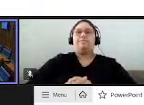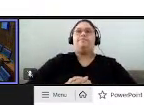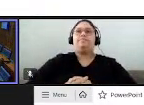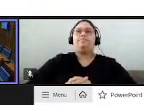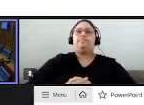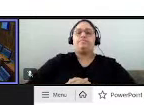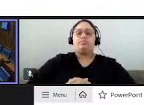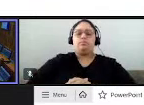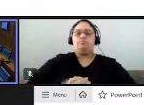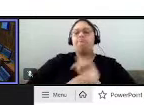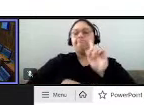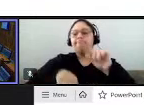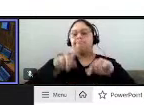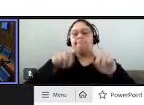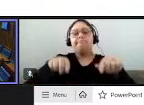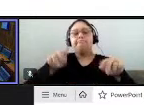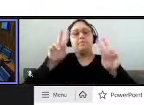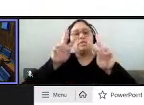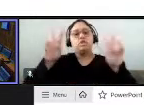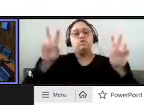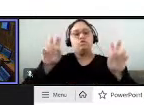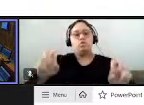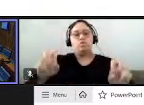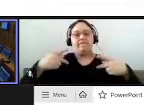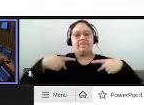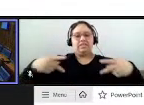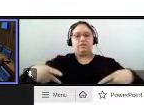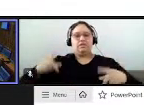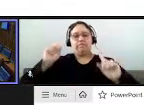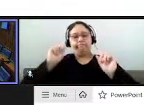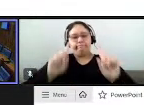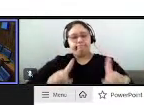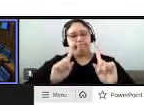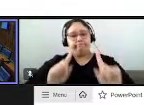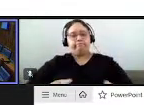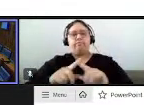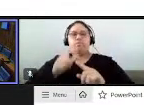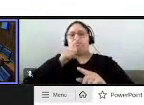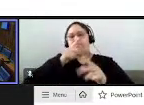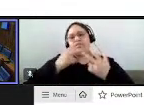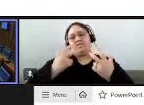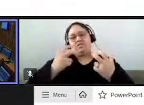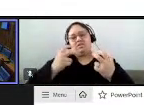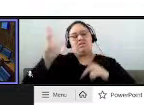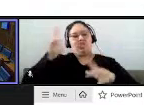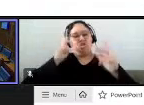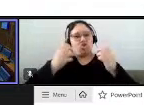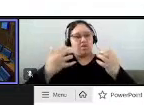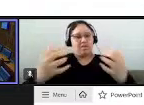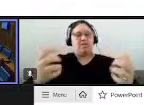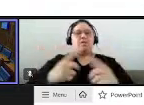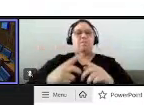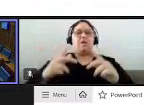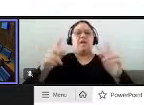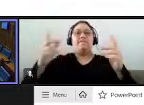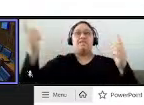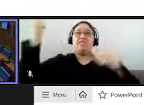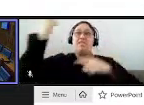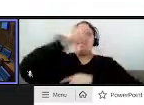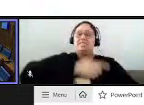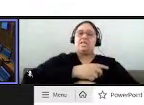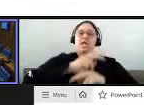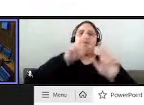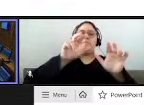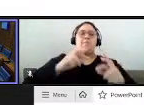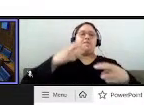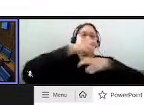there are various issues with physical attendance of things like public hearings. When it is during the day, people have to take leave. When it's in the evening,